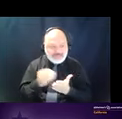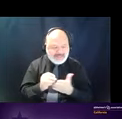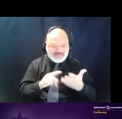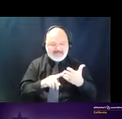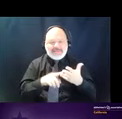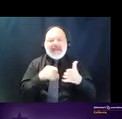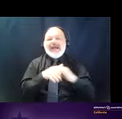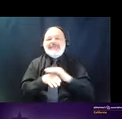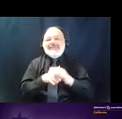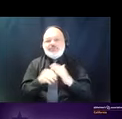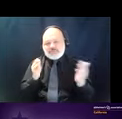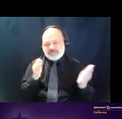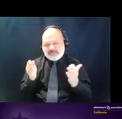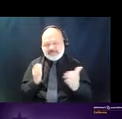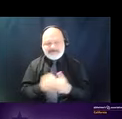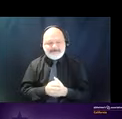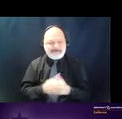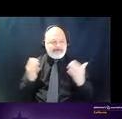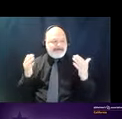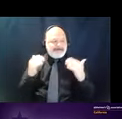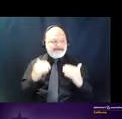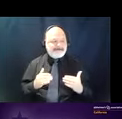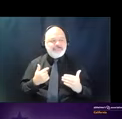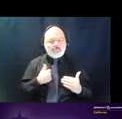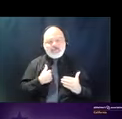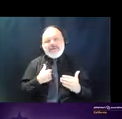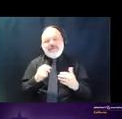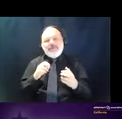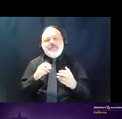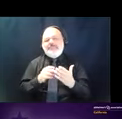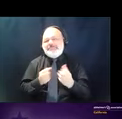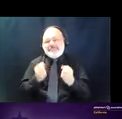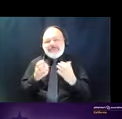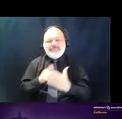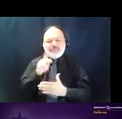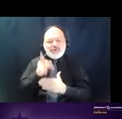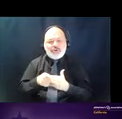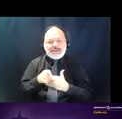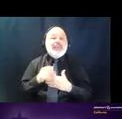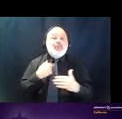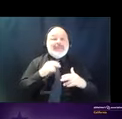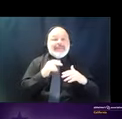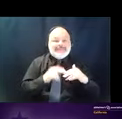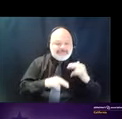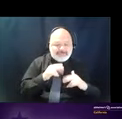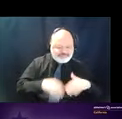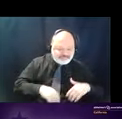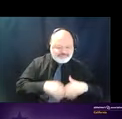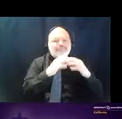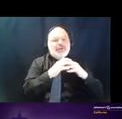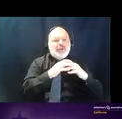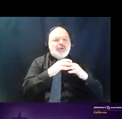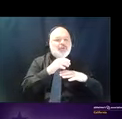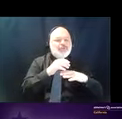Next one. Also, when we implement programs and when we build community with the Latino community, we have to